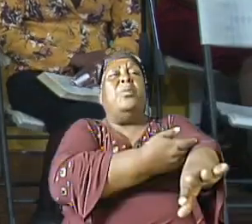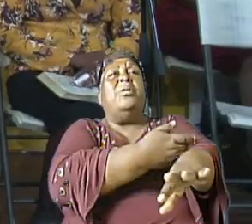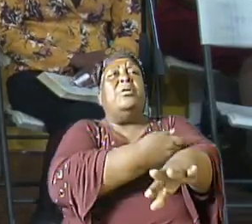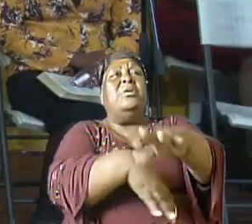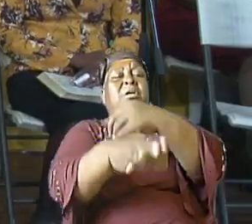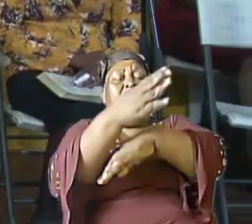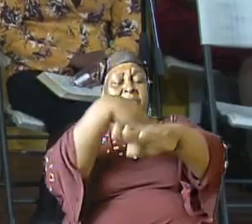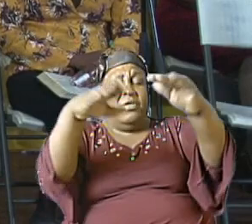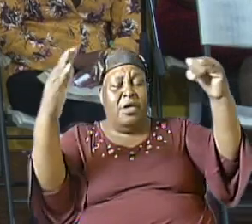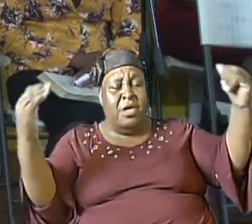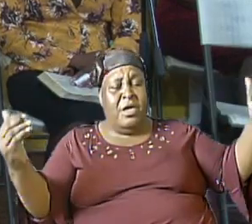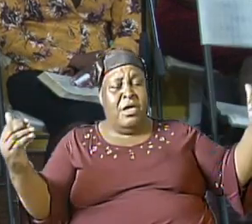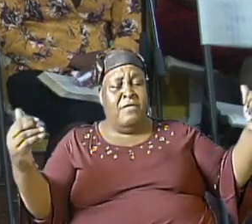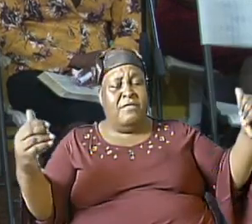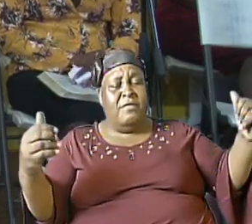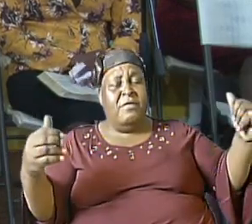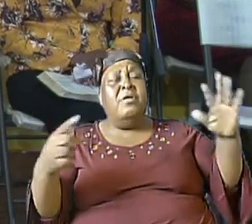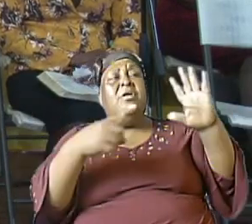says,